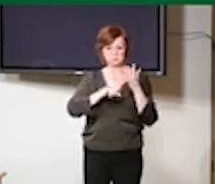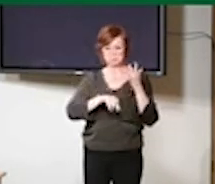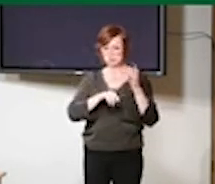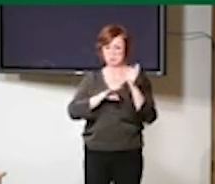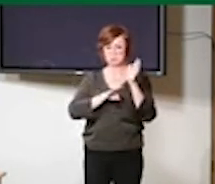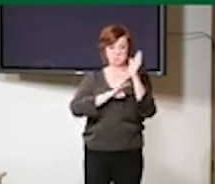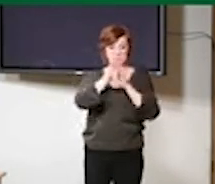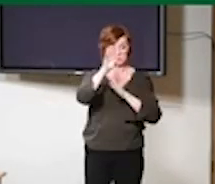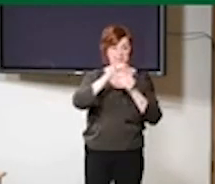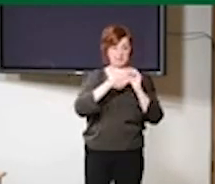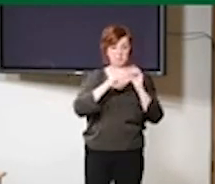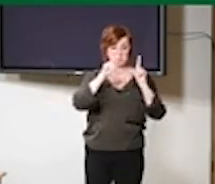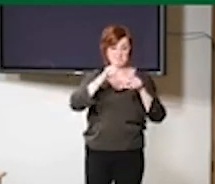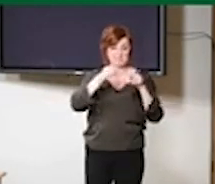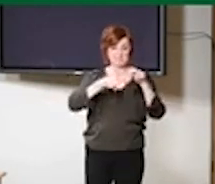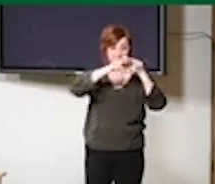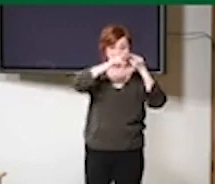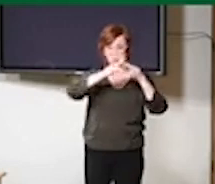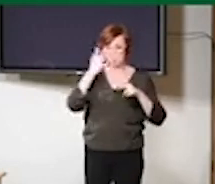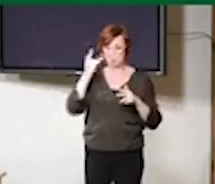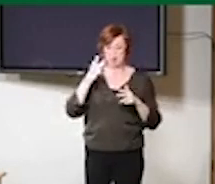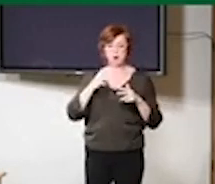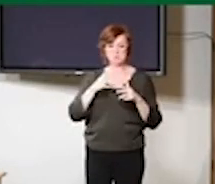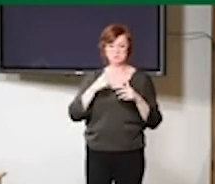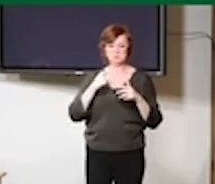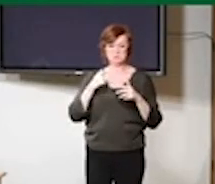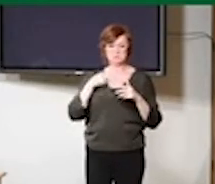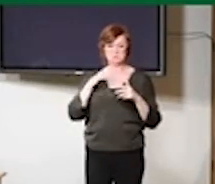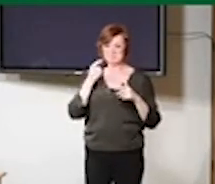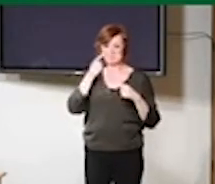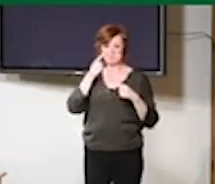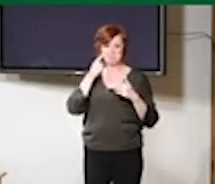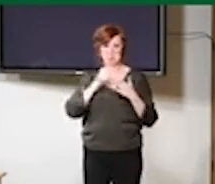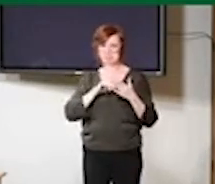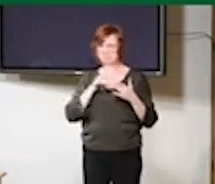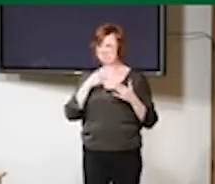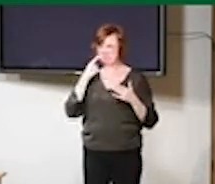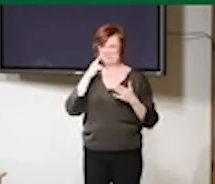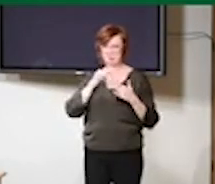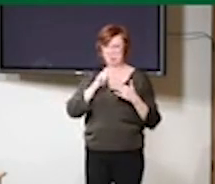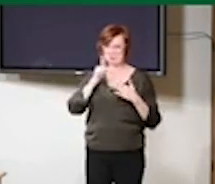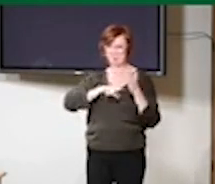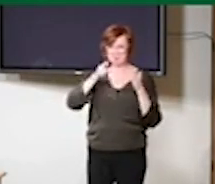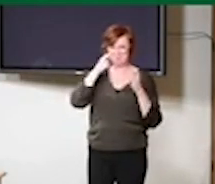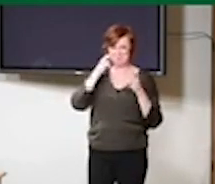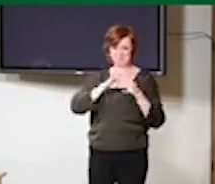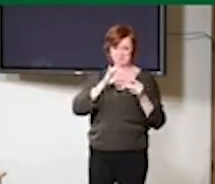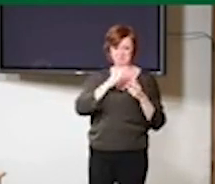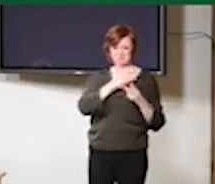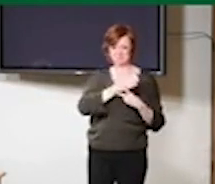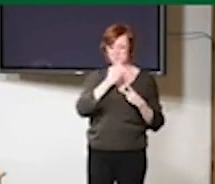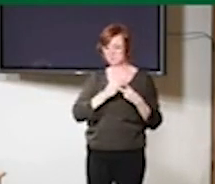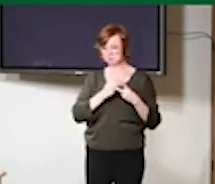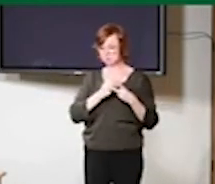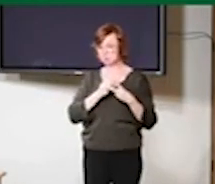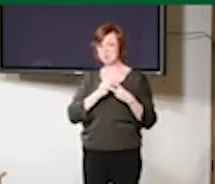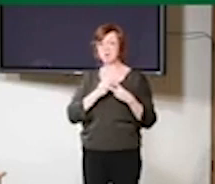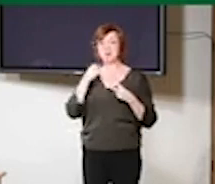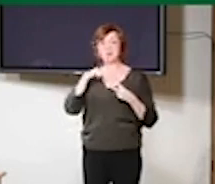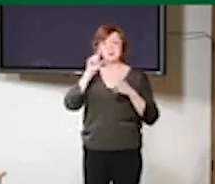at I haven't noticed the disparity you're mentioning. The other thing, of course, is that if you look at throughout the